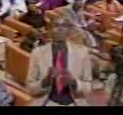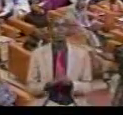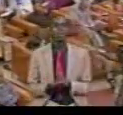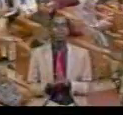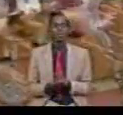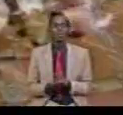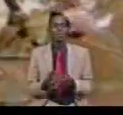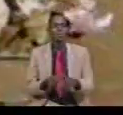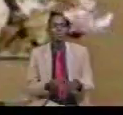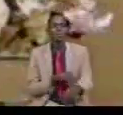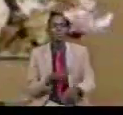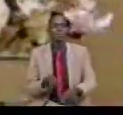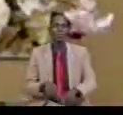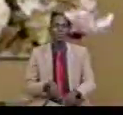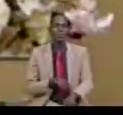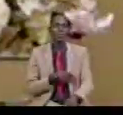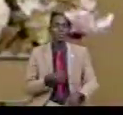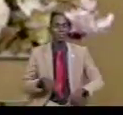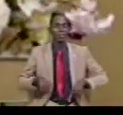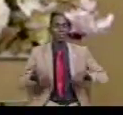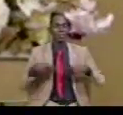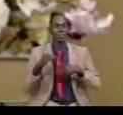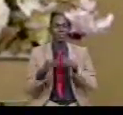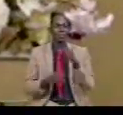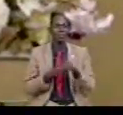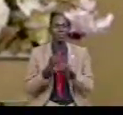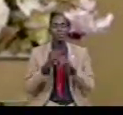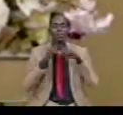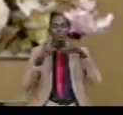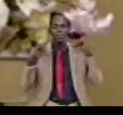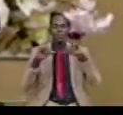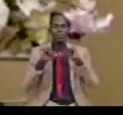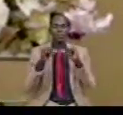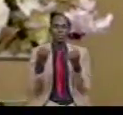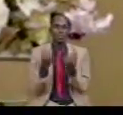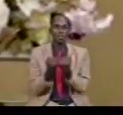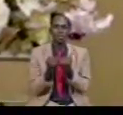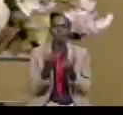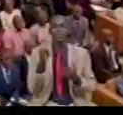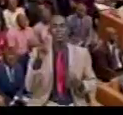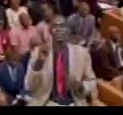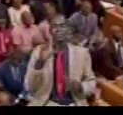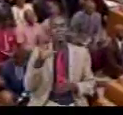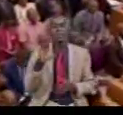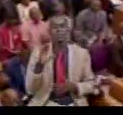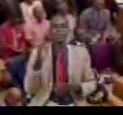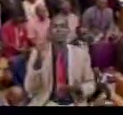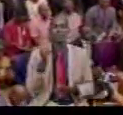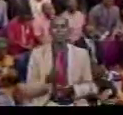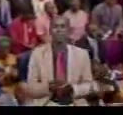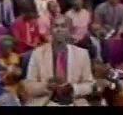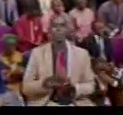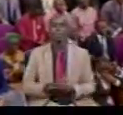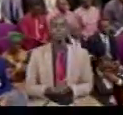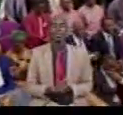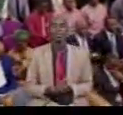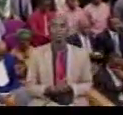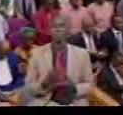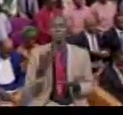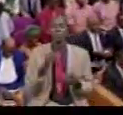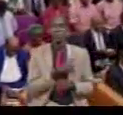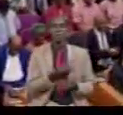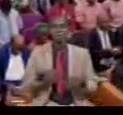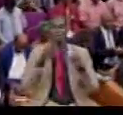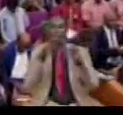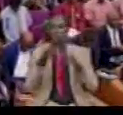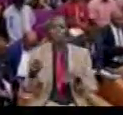And long live International Clergy Association Incorporated. May the Lord bless you